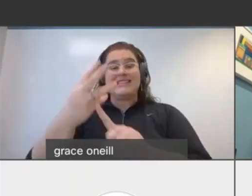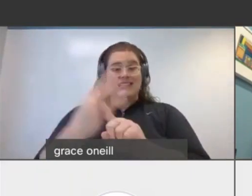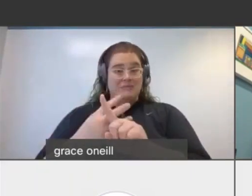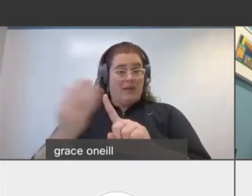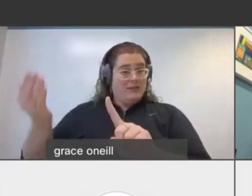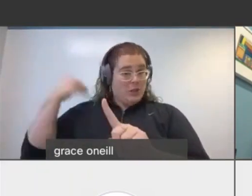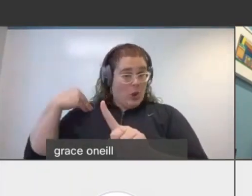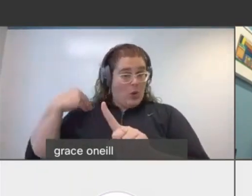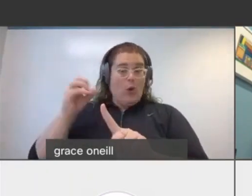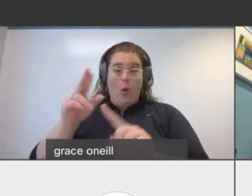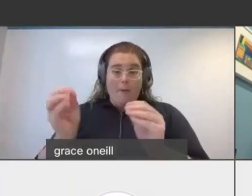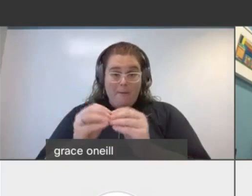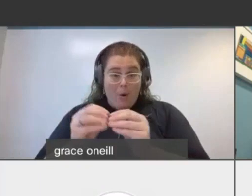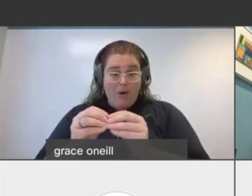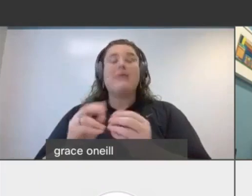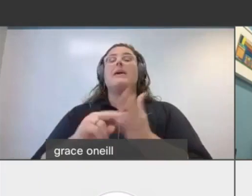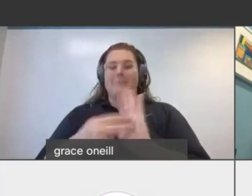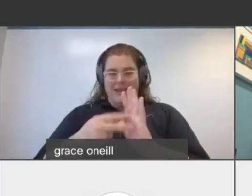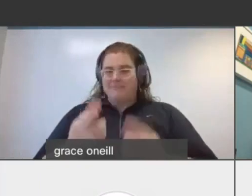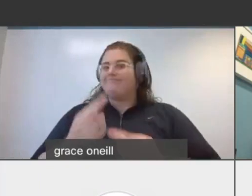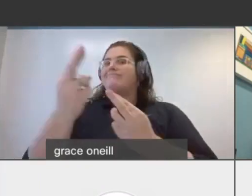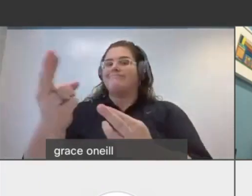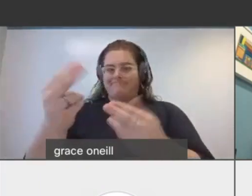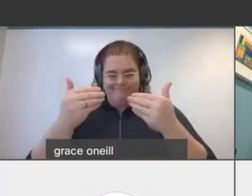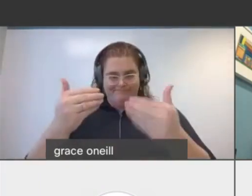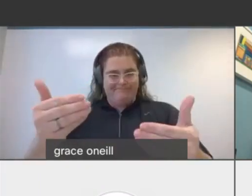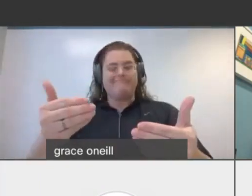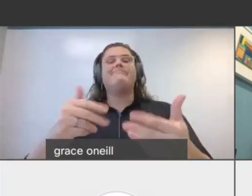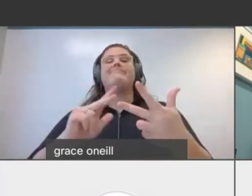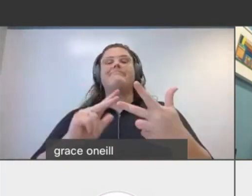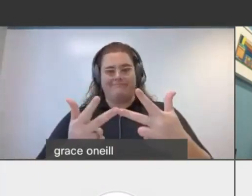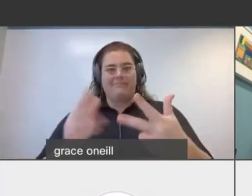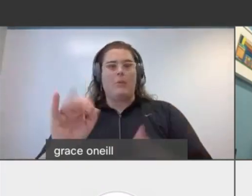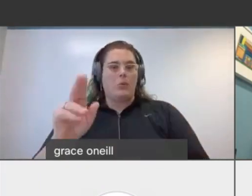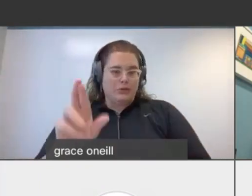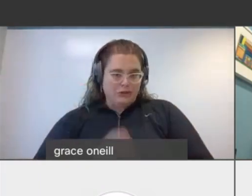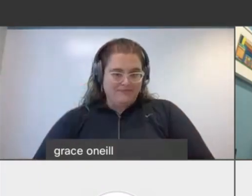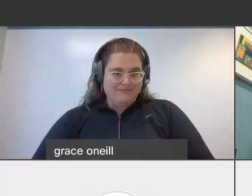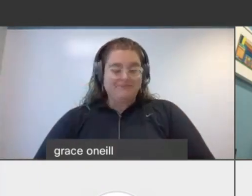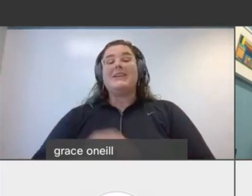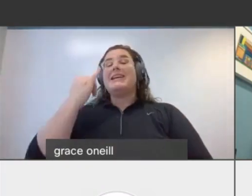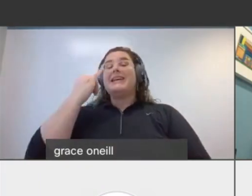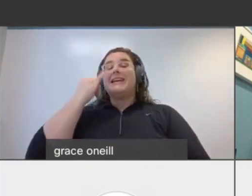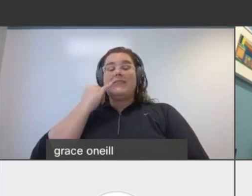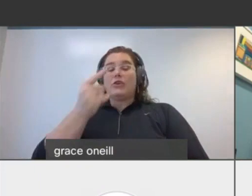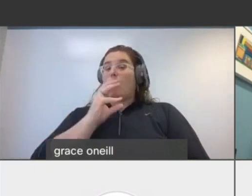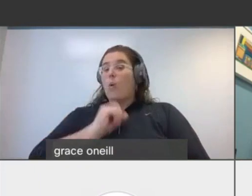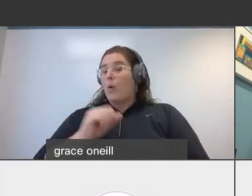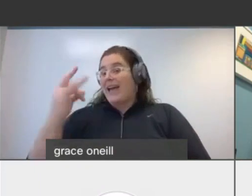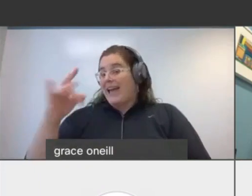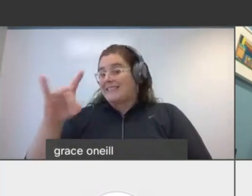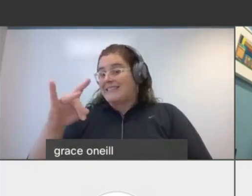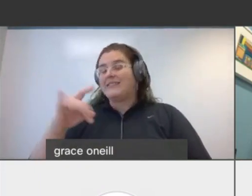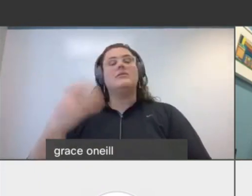should get a booster. If you are 18 and older and received a Johnson & Johnson